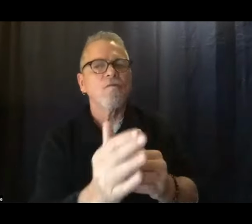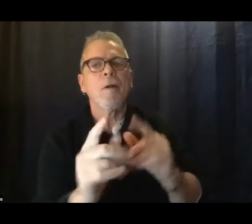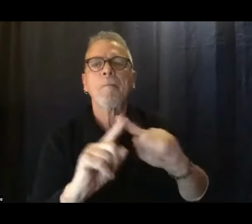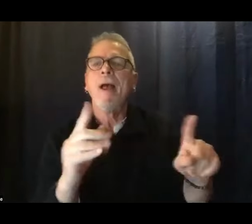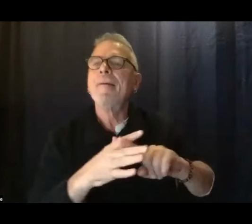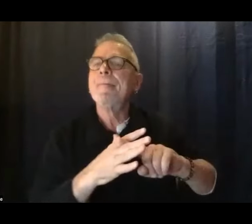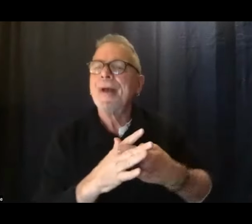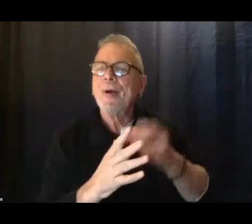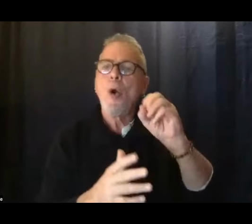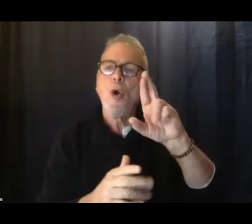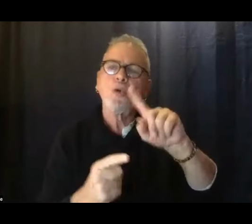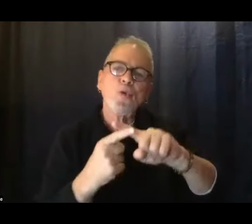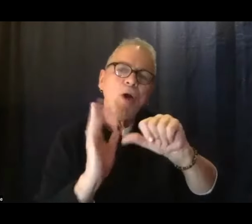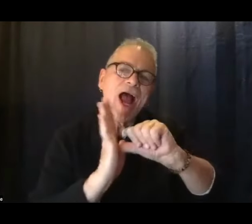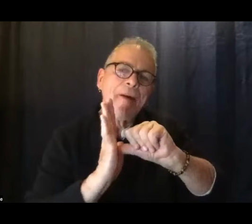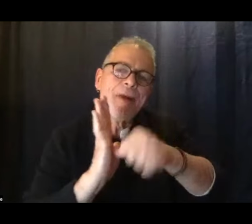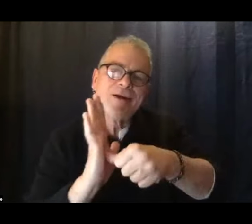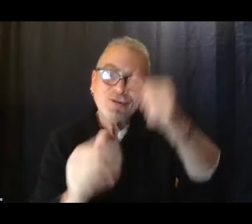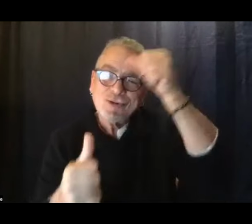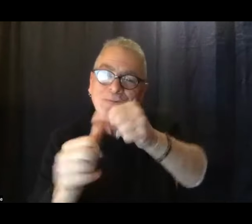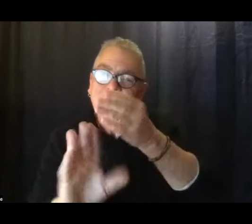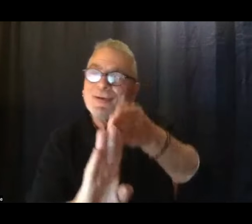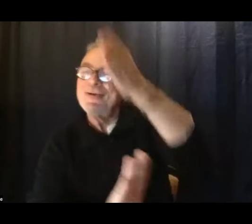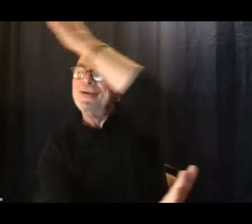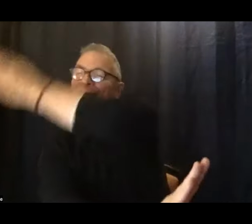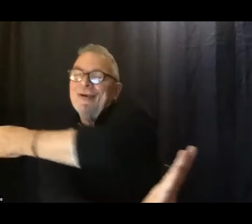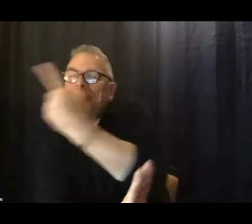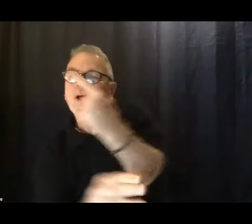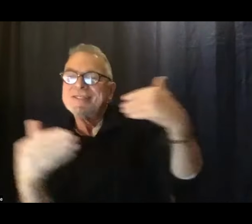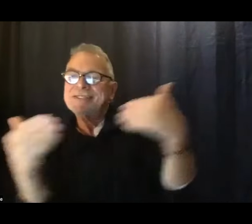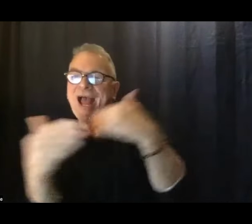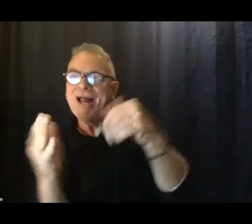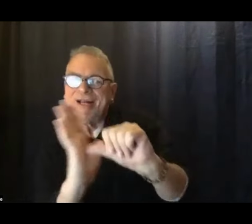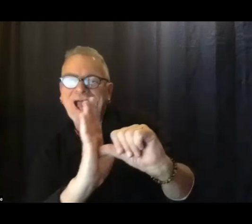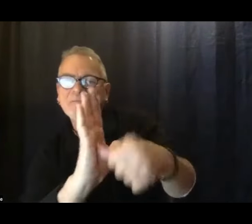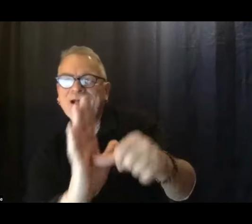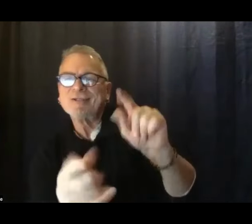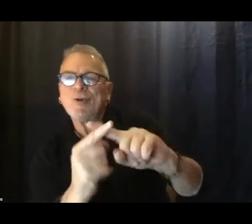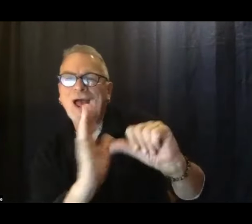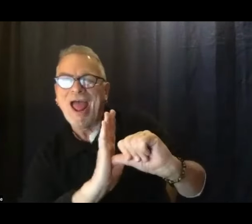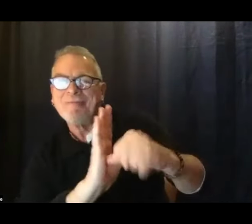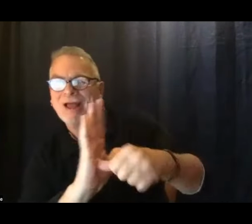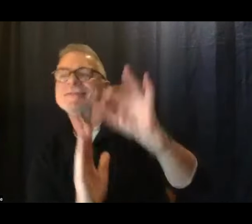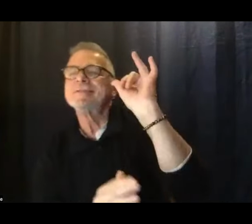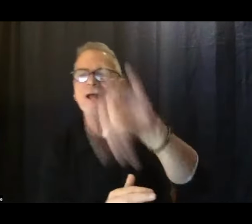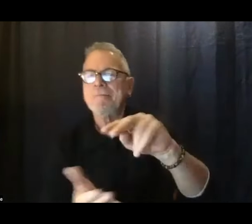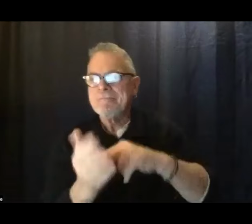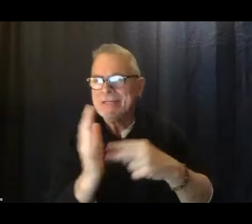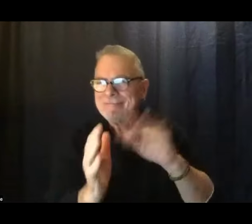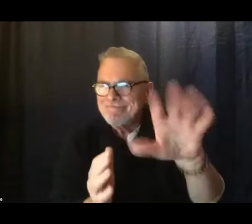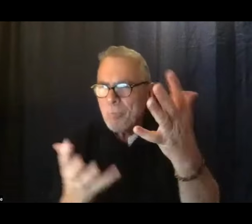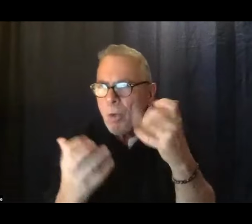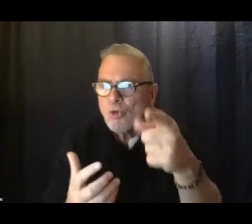We have the first one. You don't see it quite often, but for emphasis or at the beginning of an introduction,